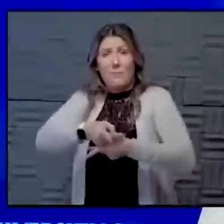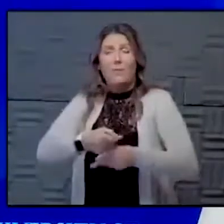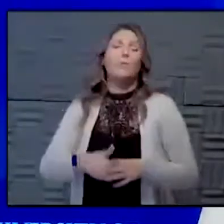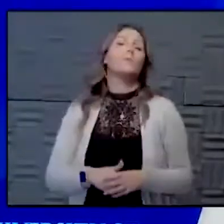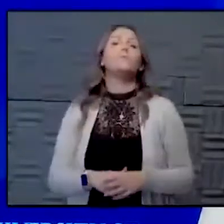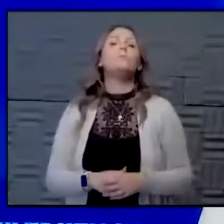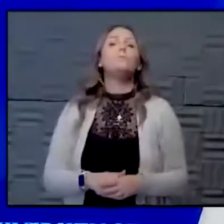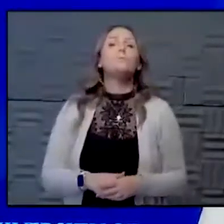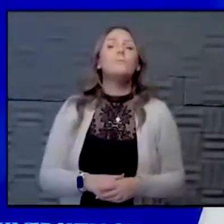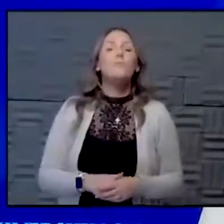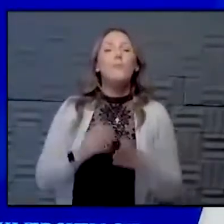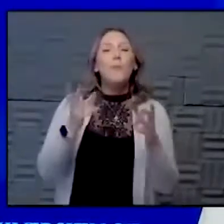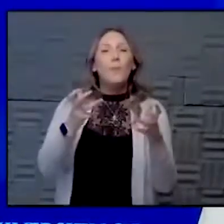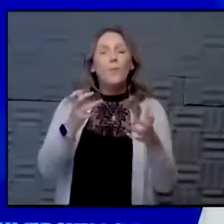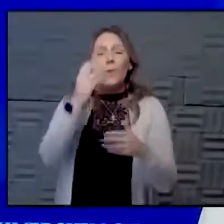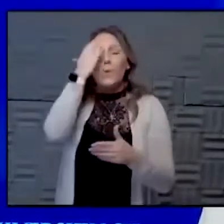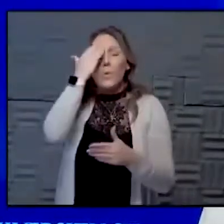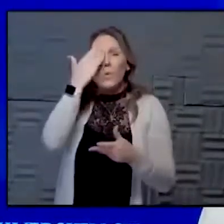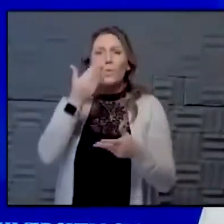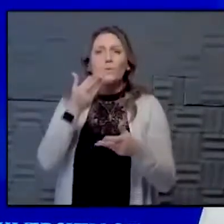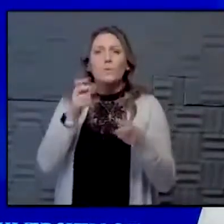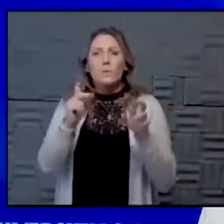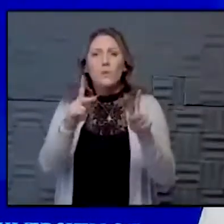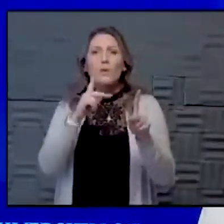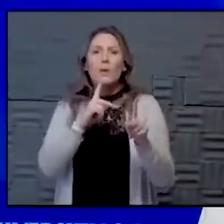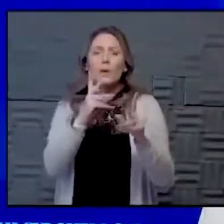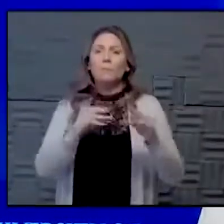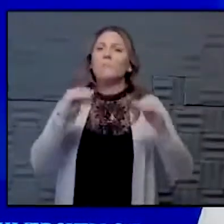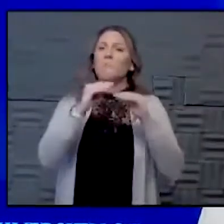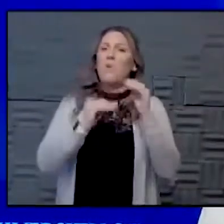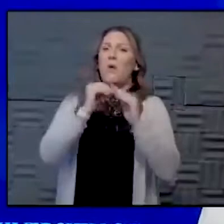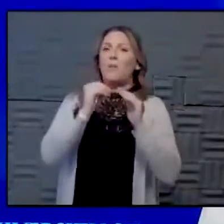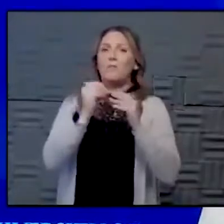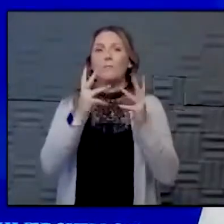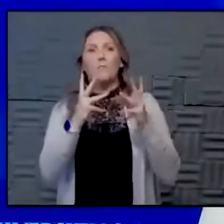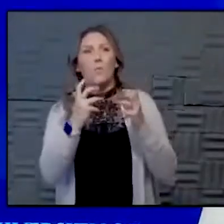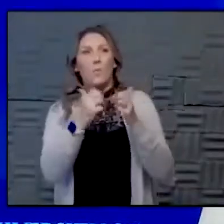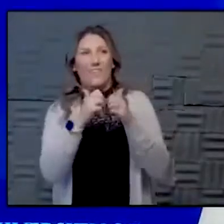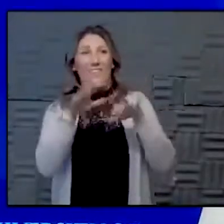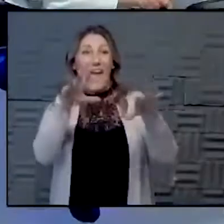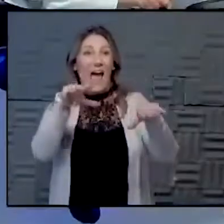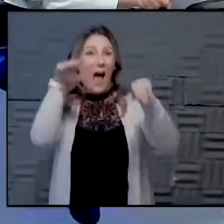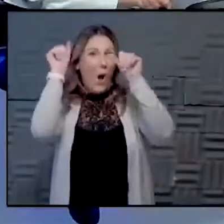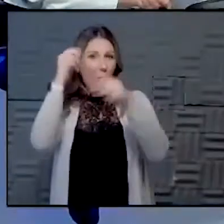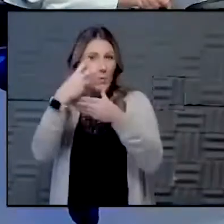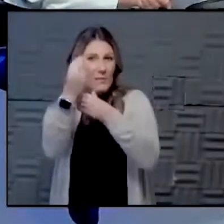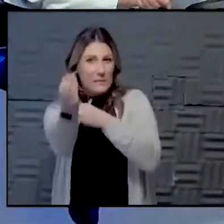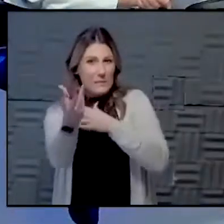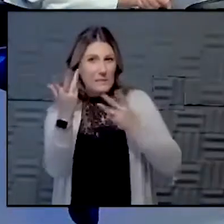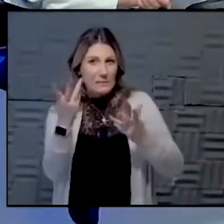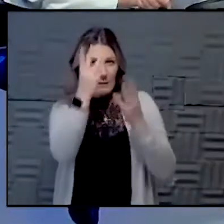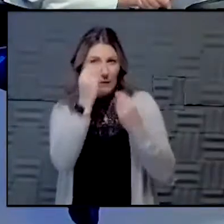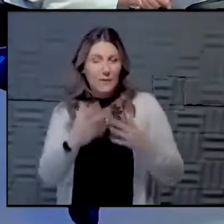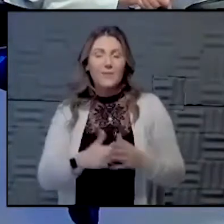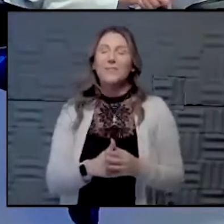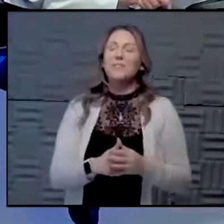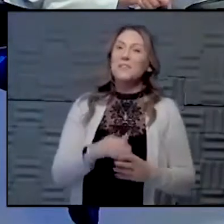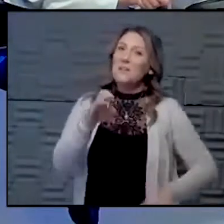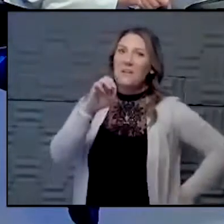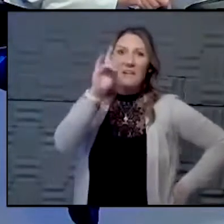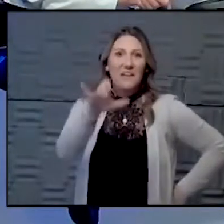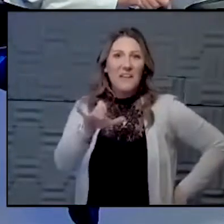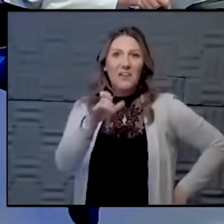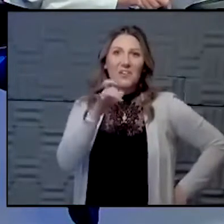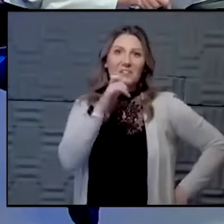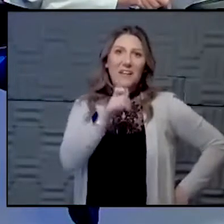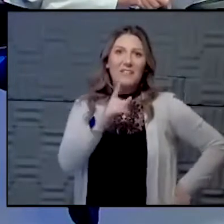I just, you know, I want to know that it's okay. I am a lot more comfortable with the outside data. I'm with you. Yeah. You know, Cody, we always give you answers. Sometimes they're not